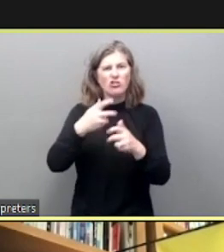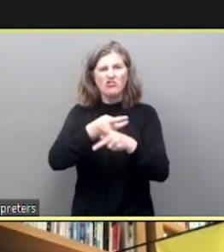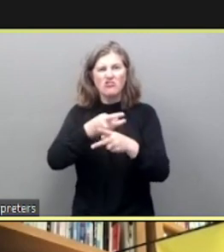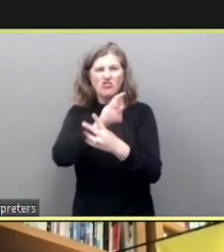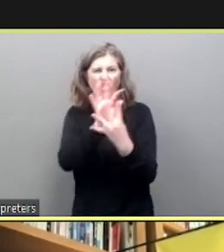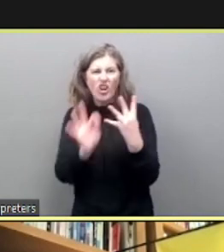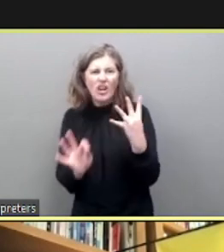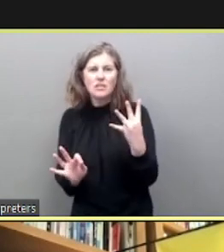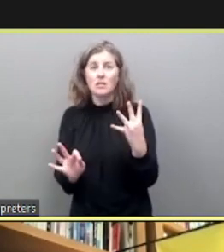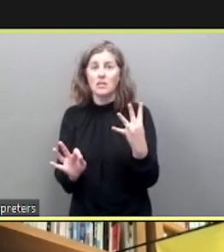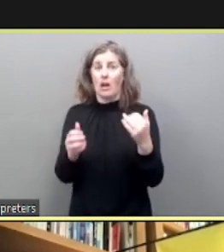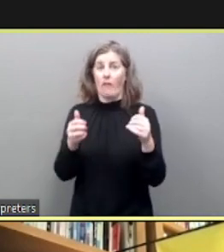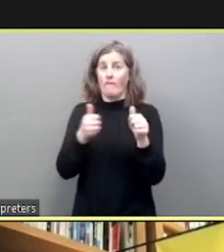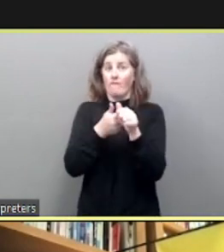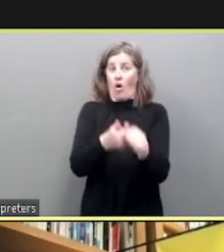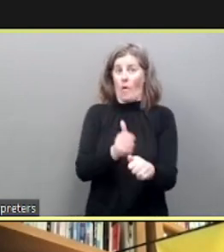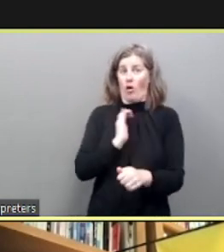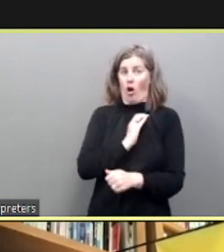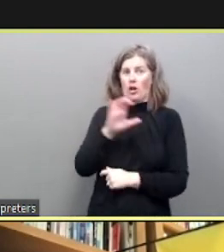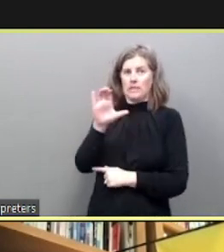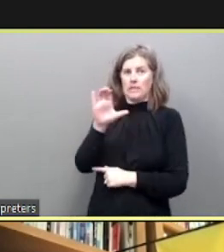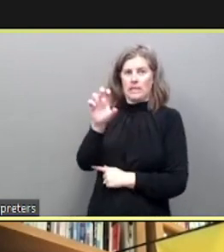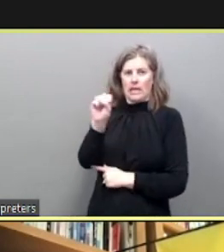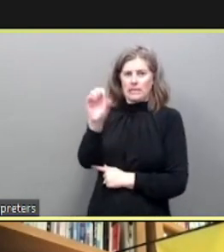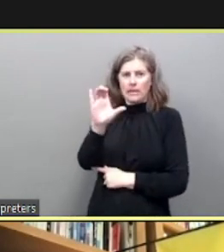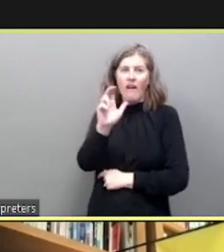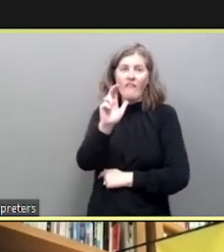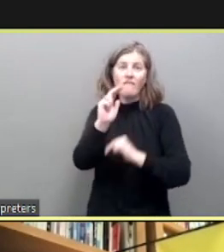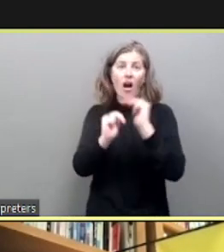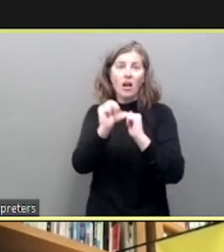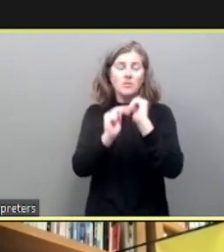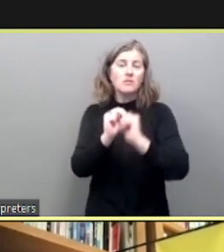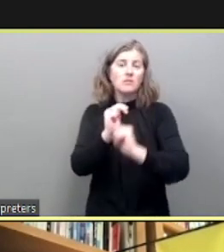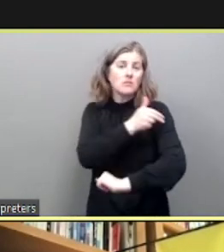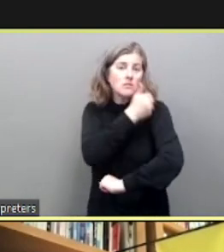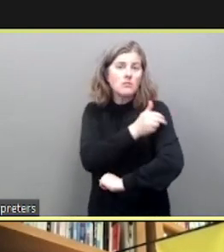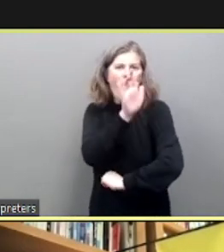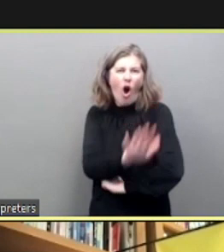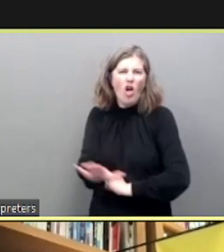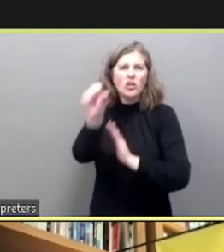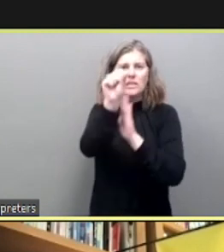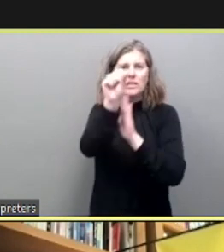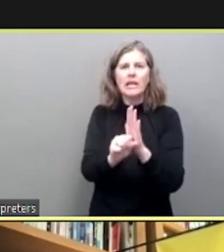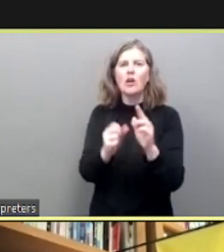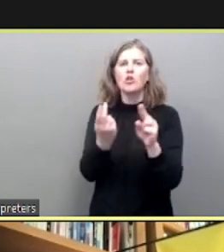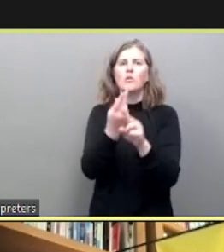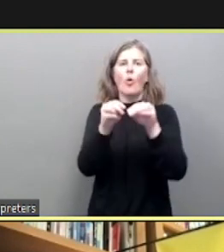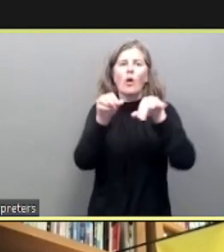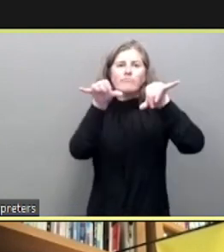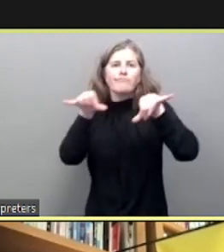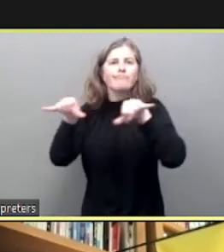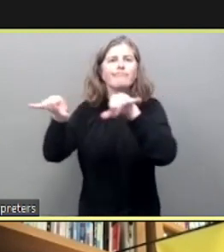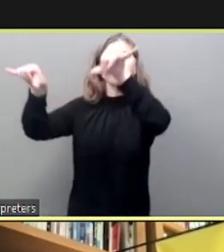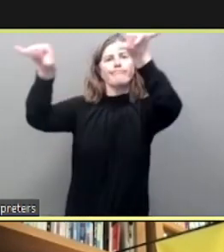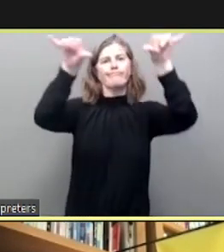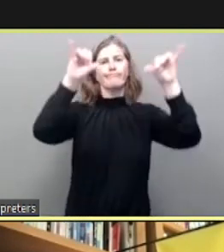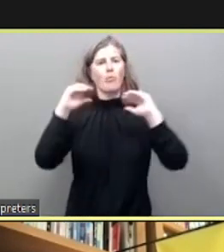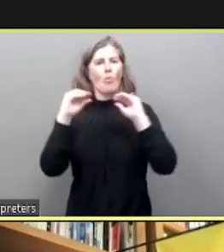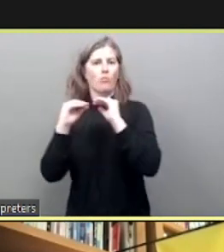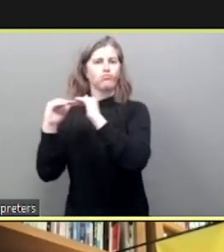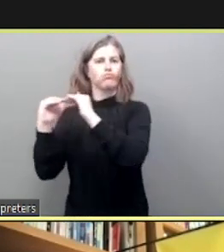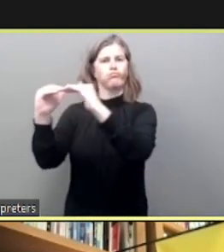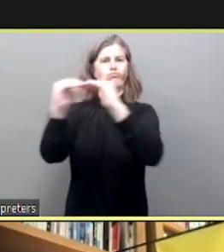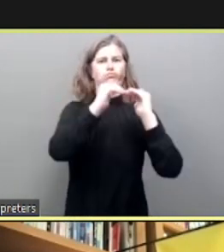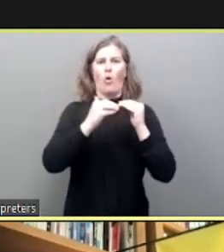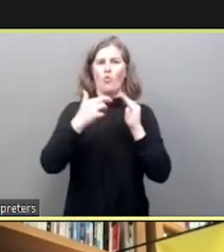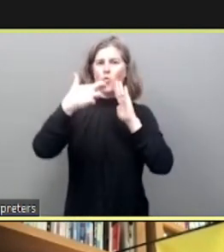under crisis standards of care, facilities all across the state will be able to use a more standardized and equitable procedure